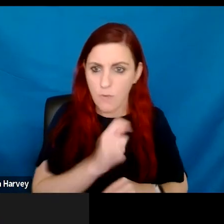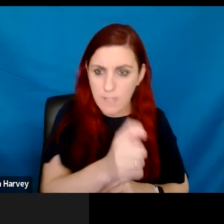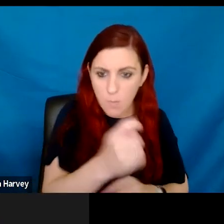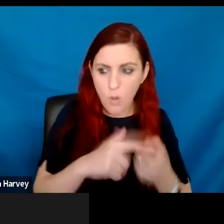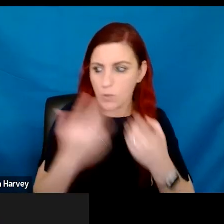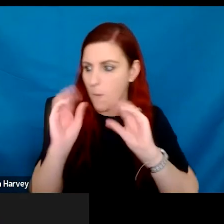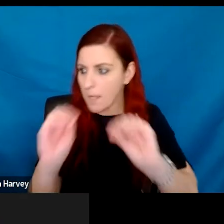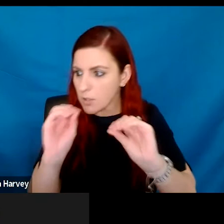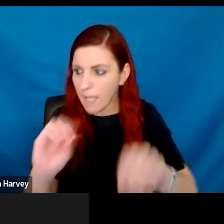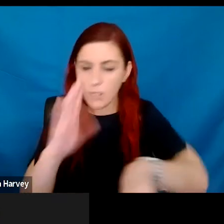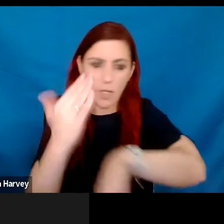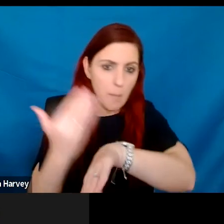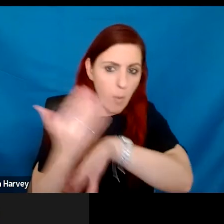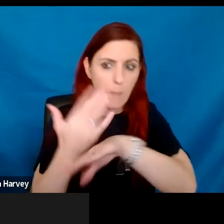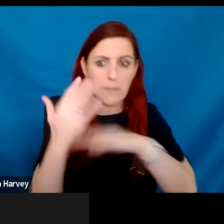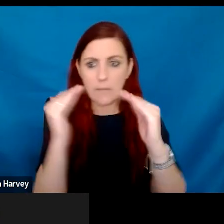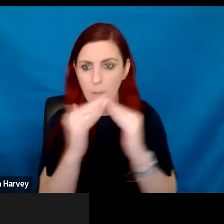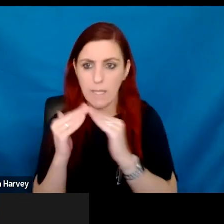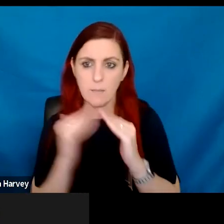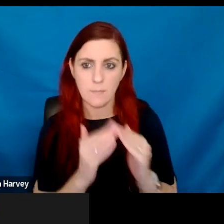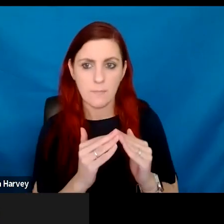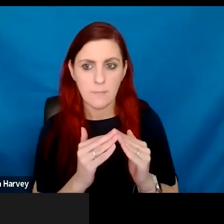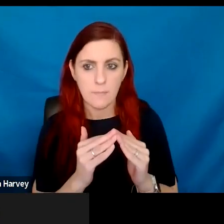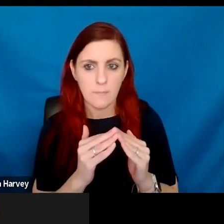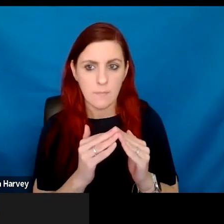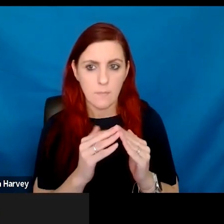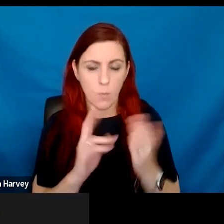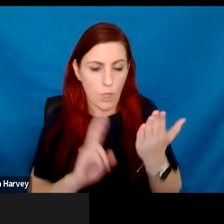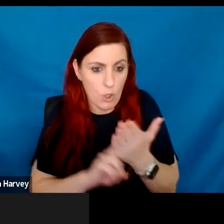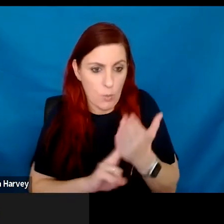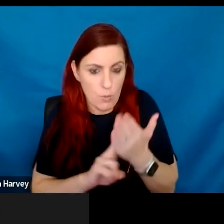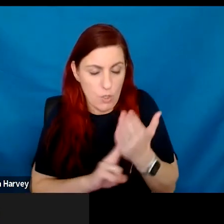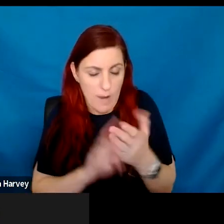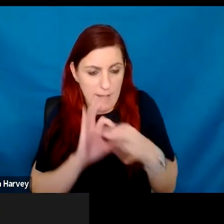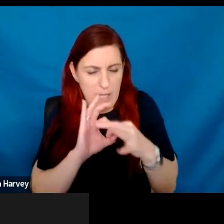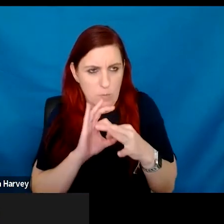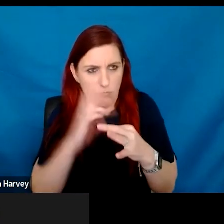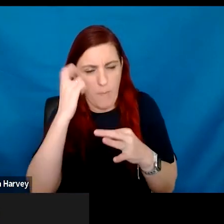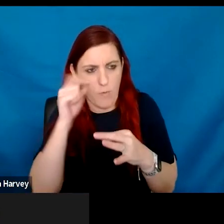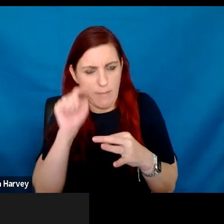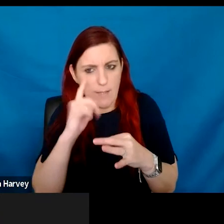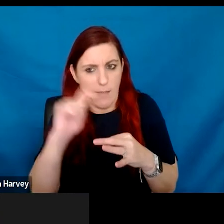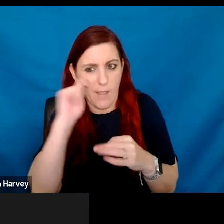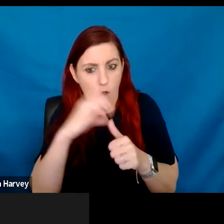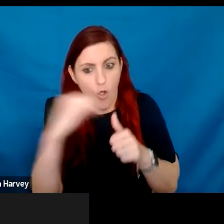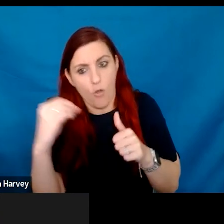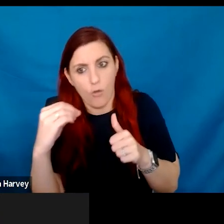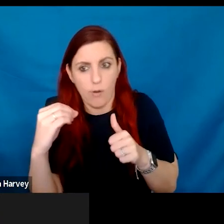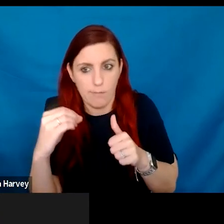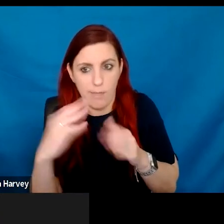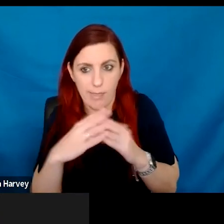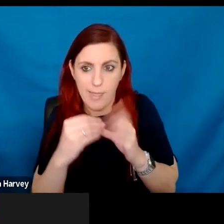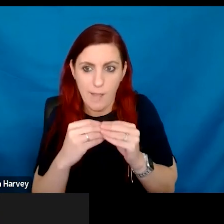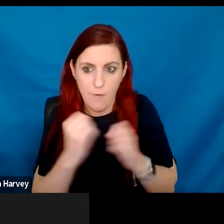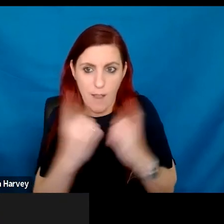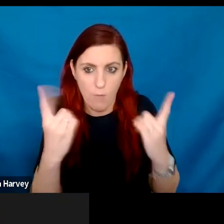education, employment, and housing. With user engagement in mind, I think another initiative for everyone